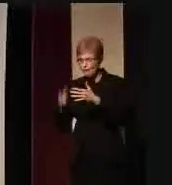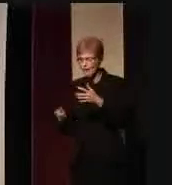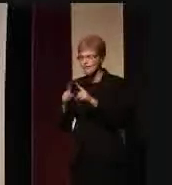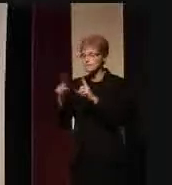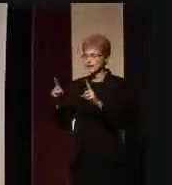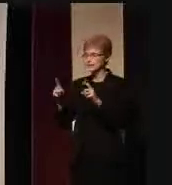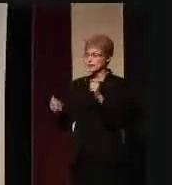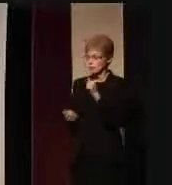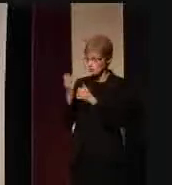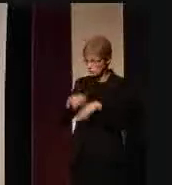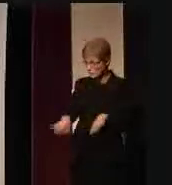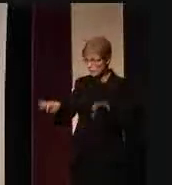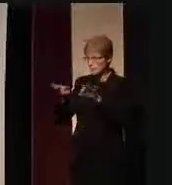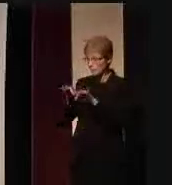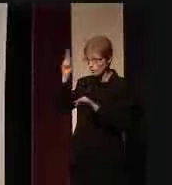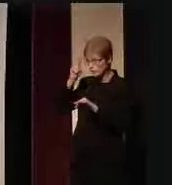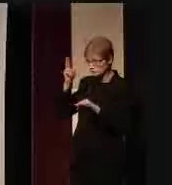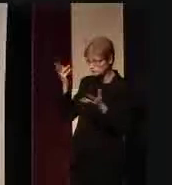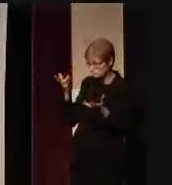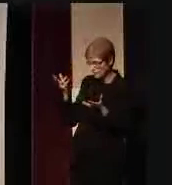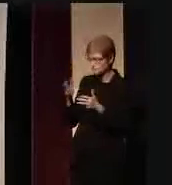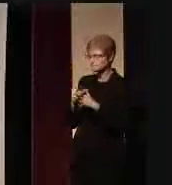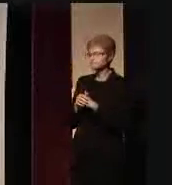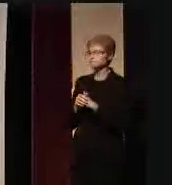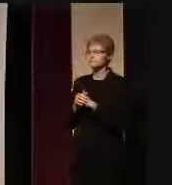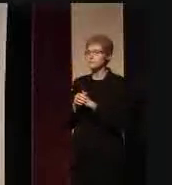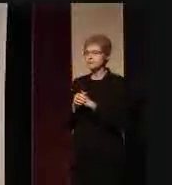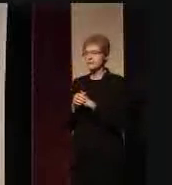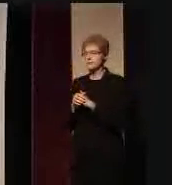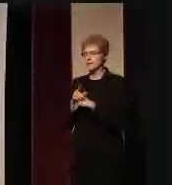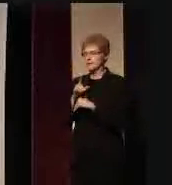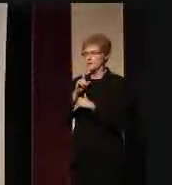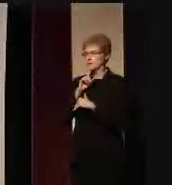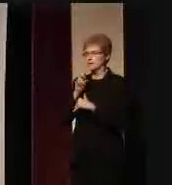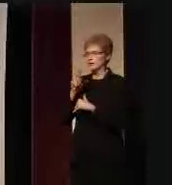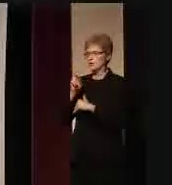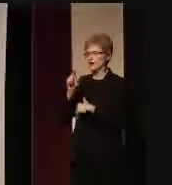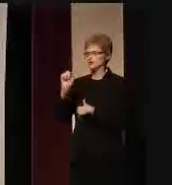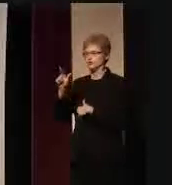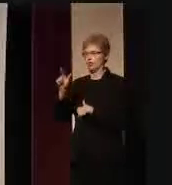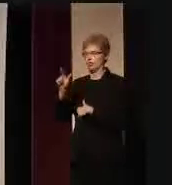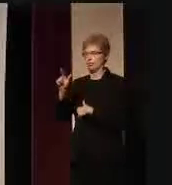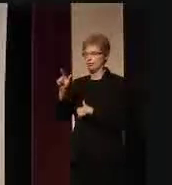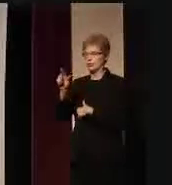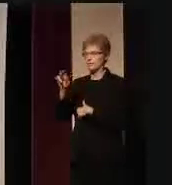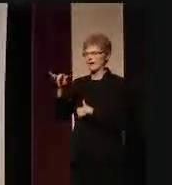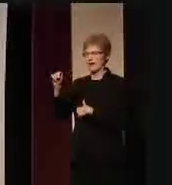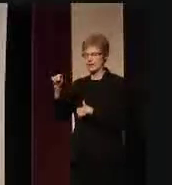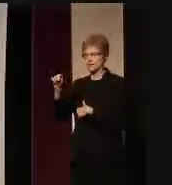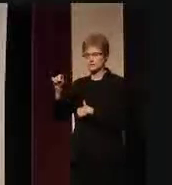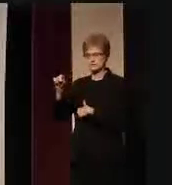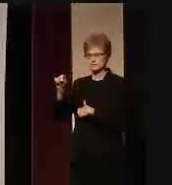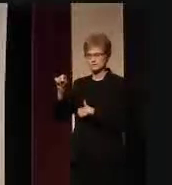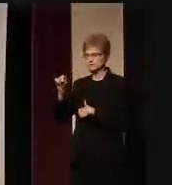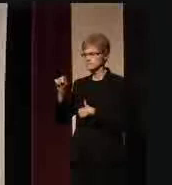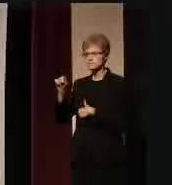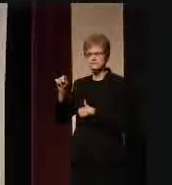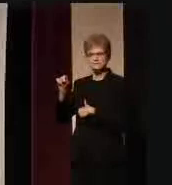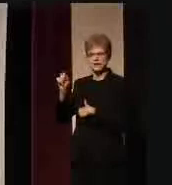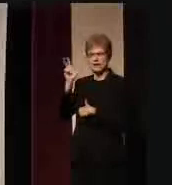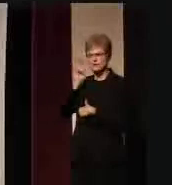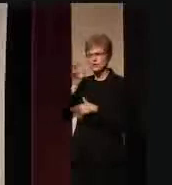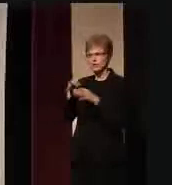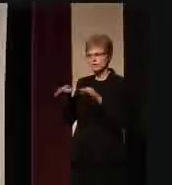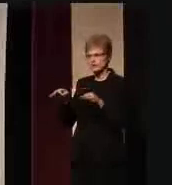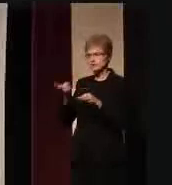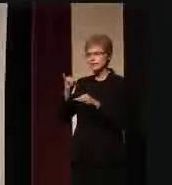I think is the most important one, and that's the issue of implicit racial bias. And how many people, by the way, have heard the